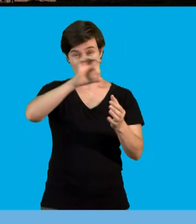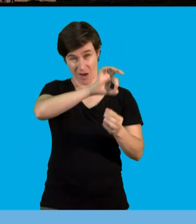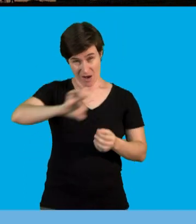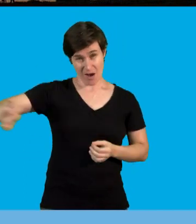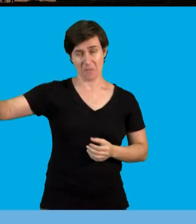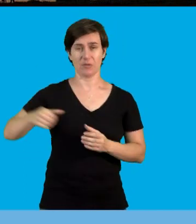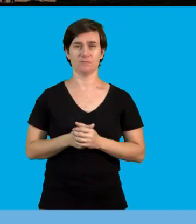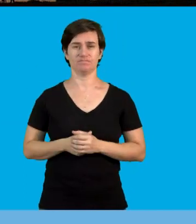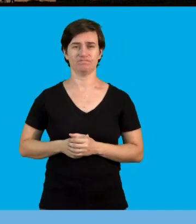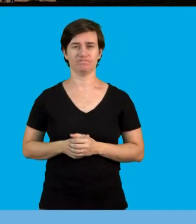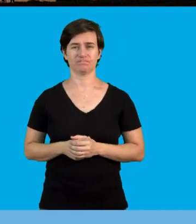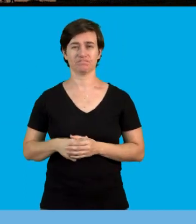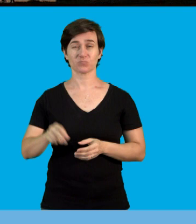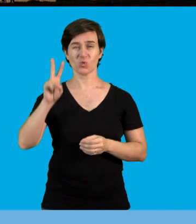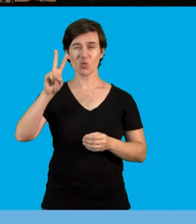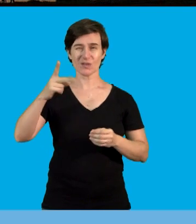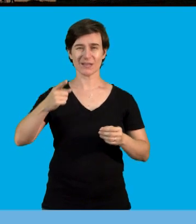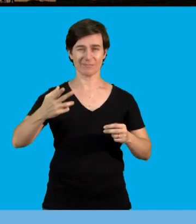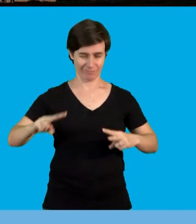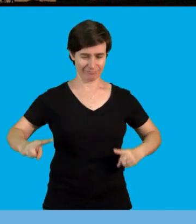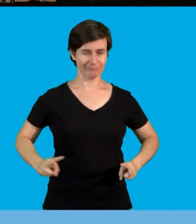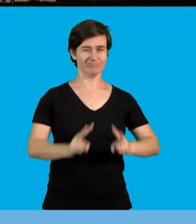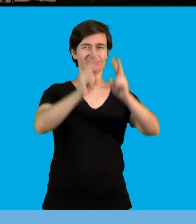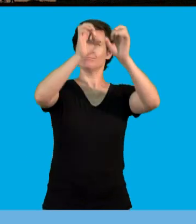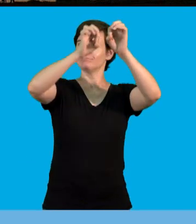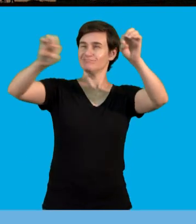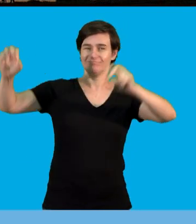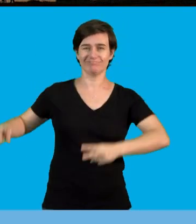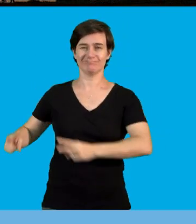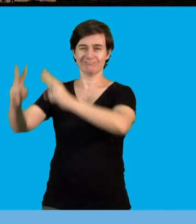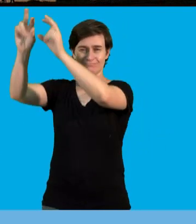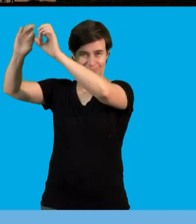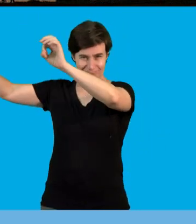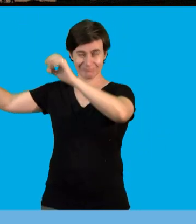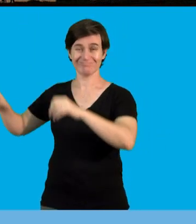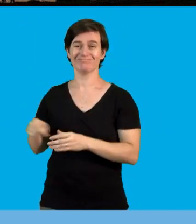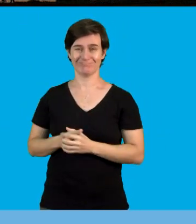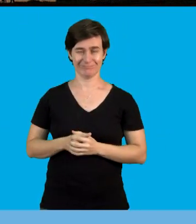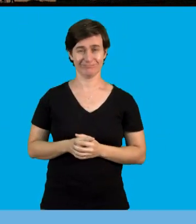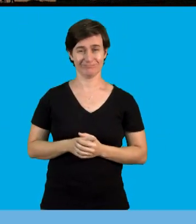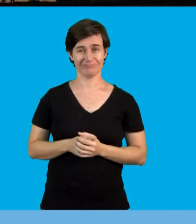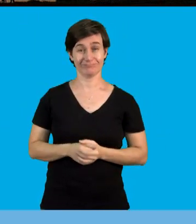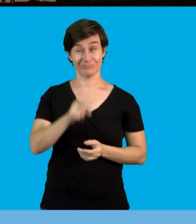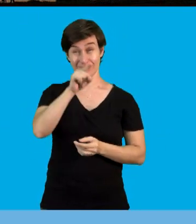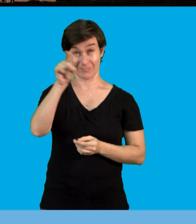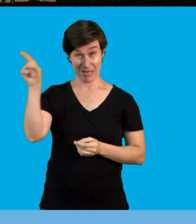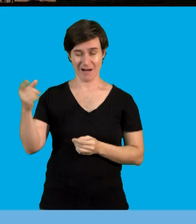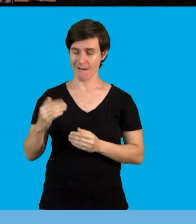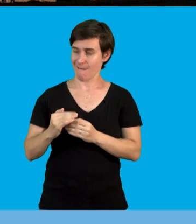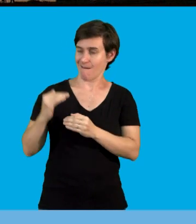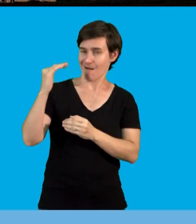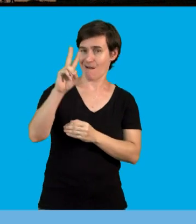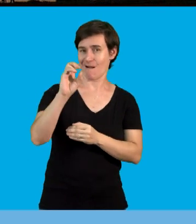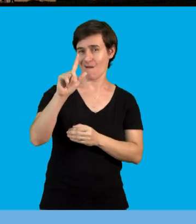transmission lines. So the lines that we are seeing that are transporting our electricity from one point to the other, they are